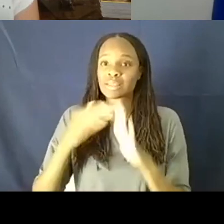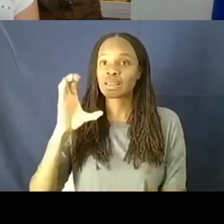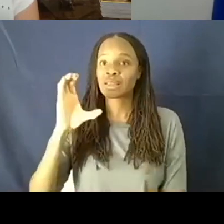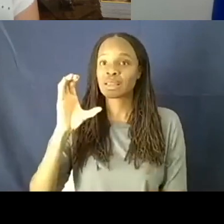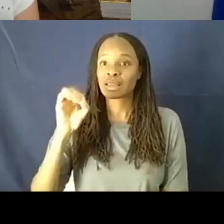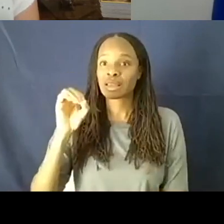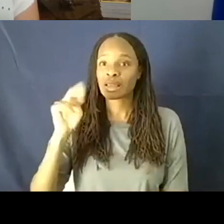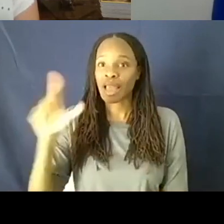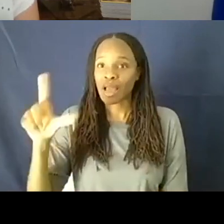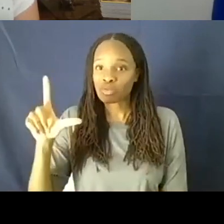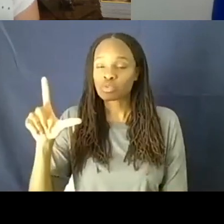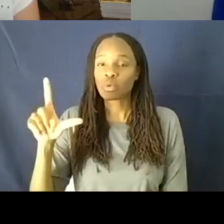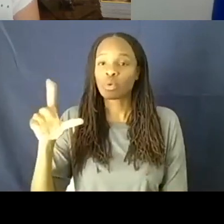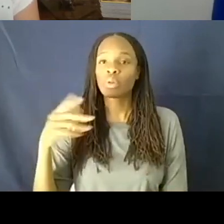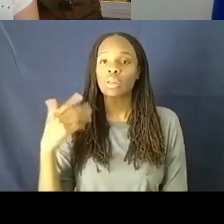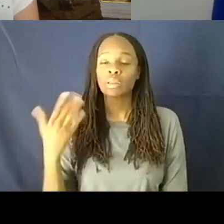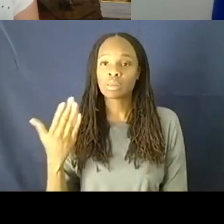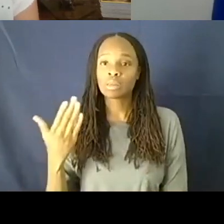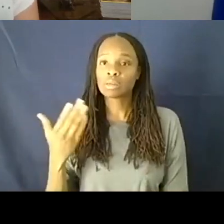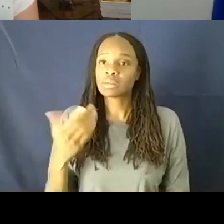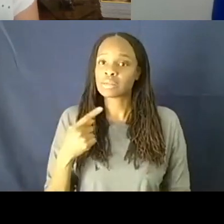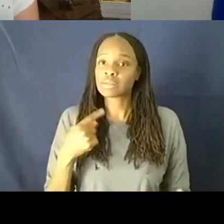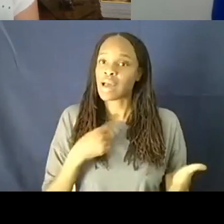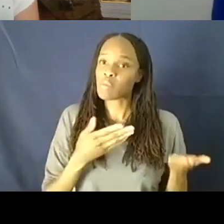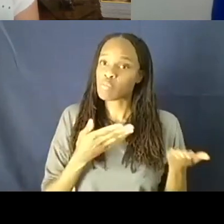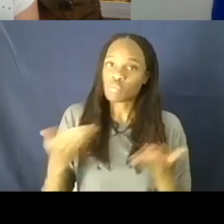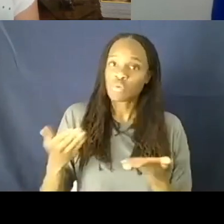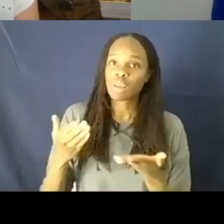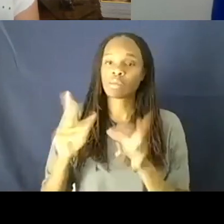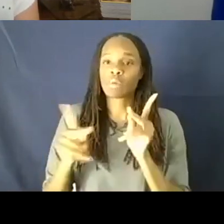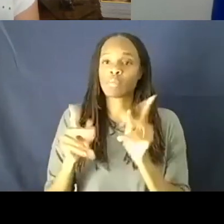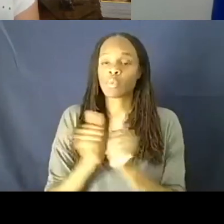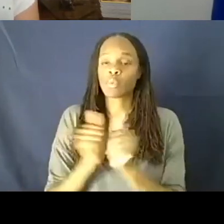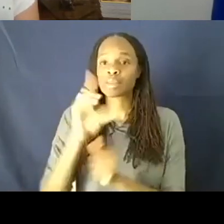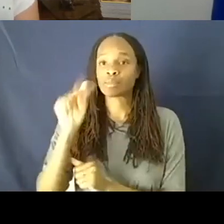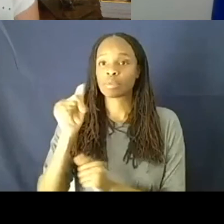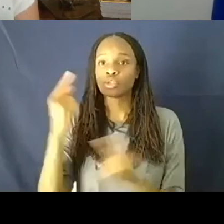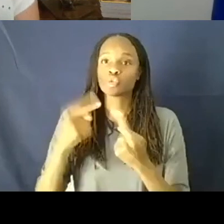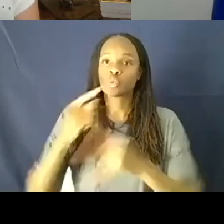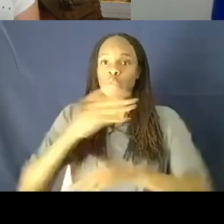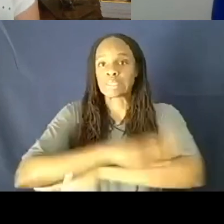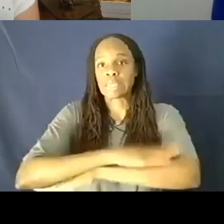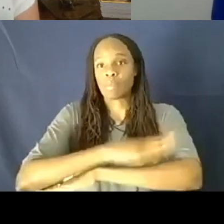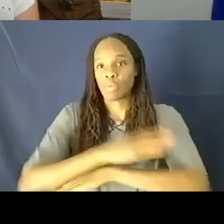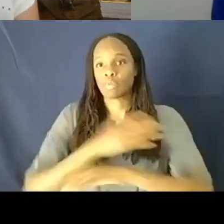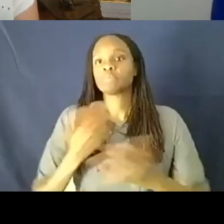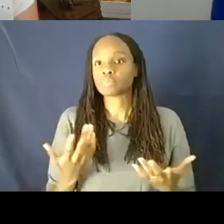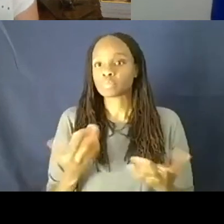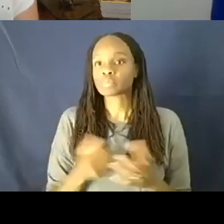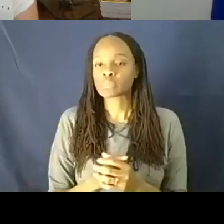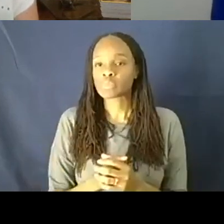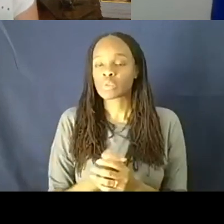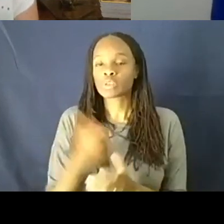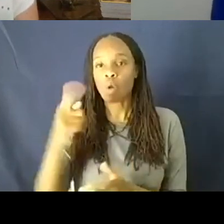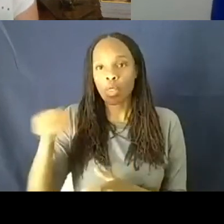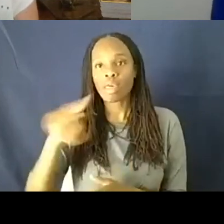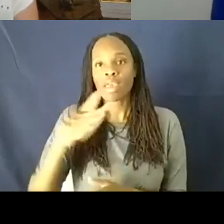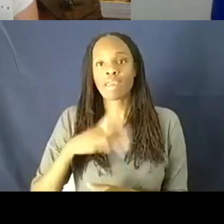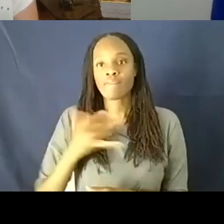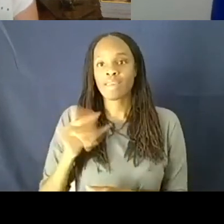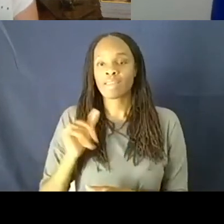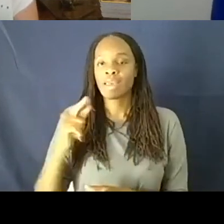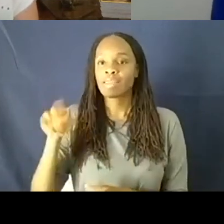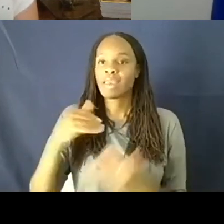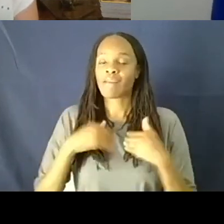bringing people with disabilities to the table, so they feel like they have a